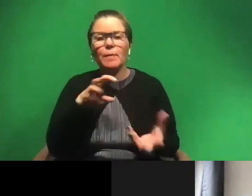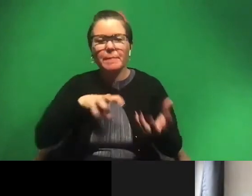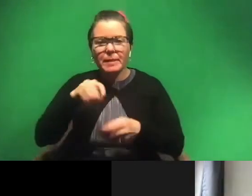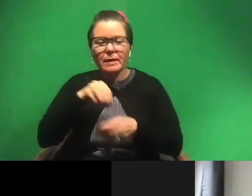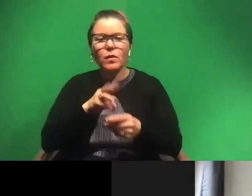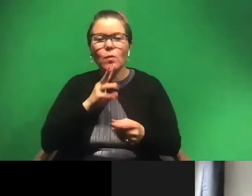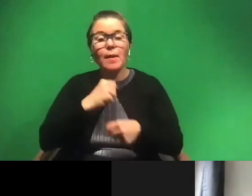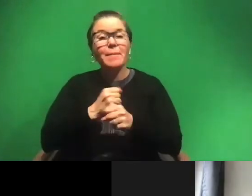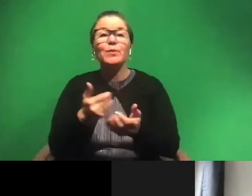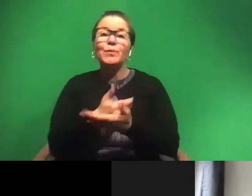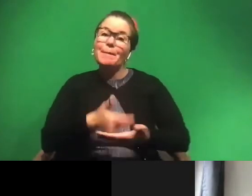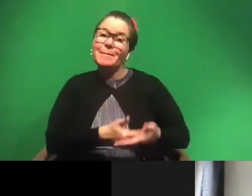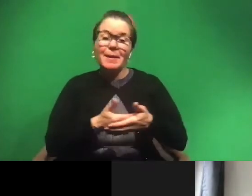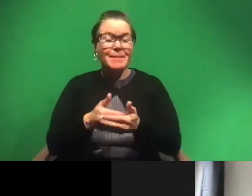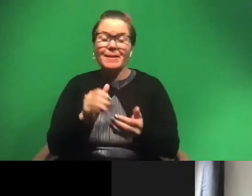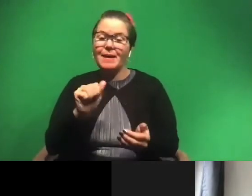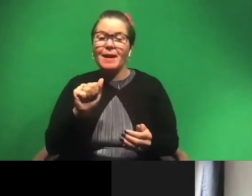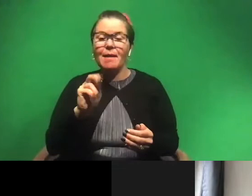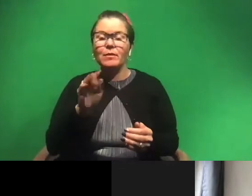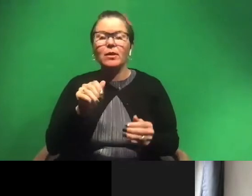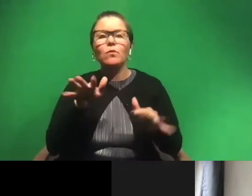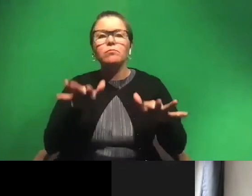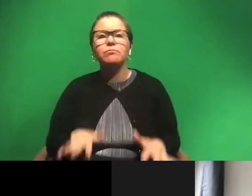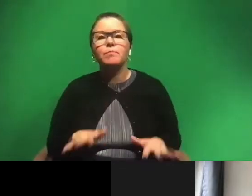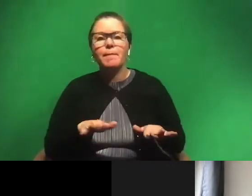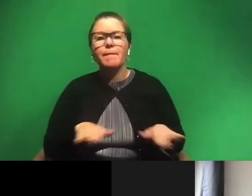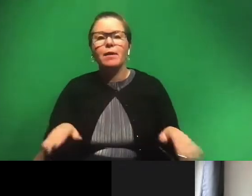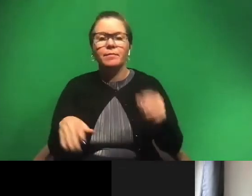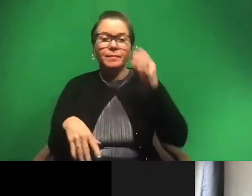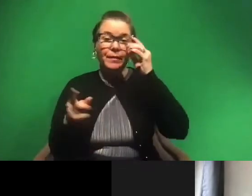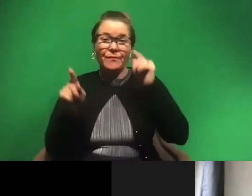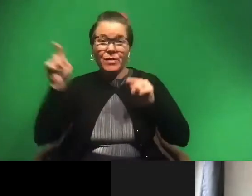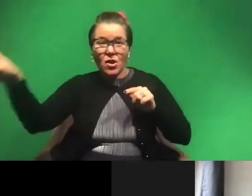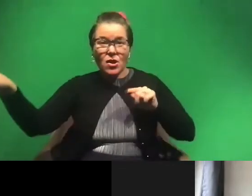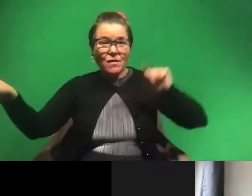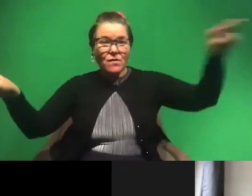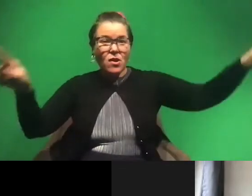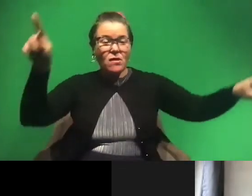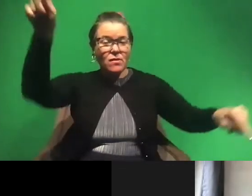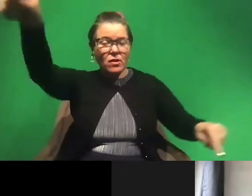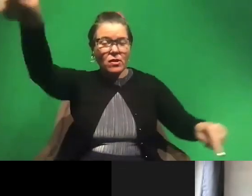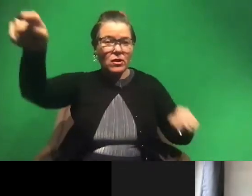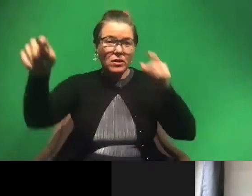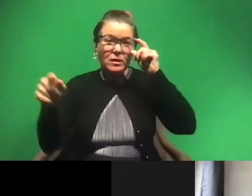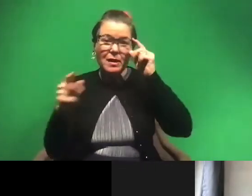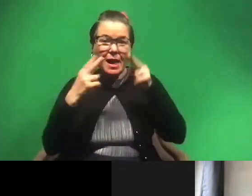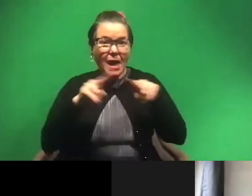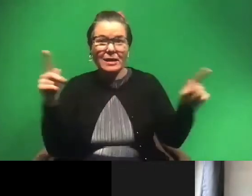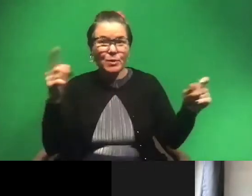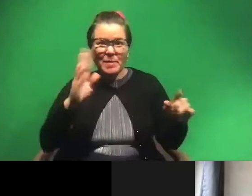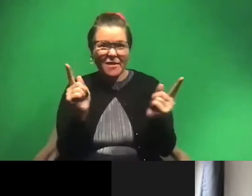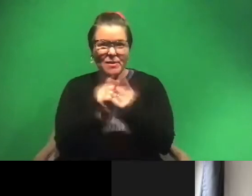little abalone, and then they'll settle down to the bottom. But what happens if they're really far apart is those eggs and sperm never find each